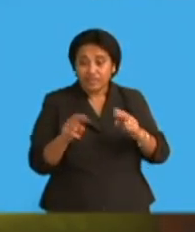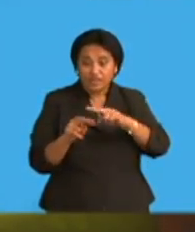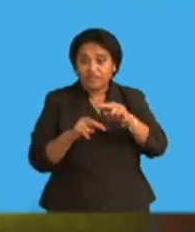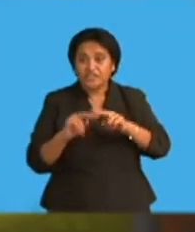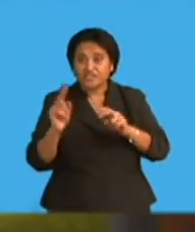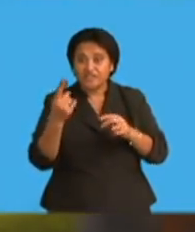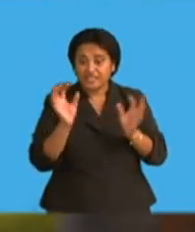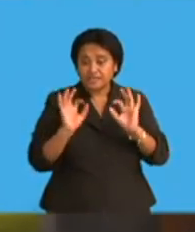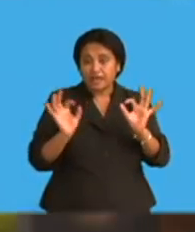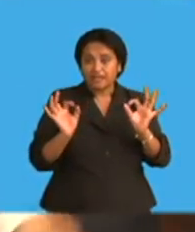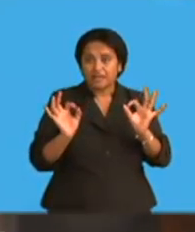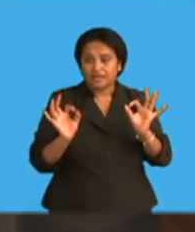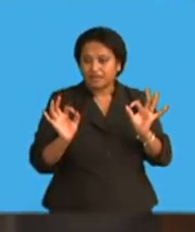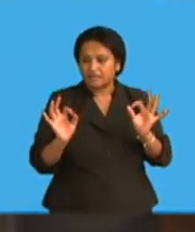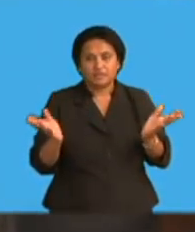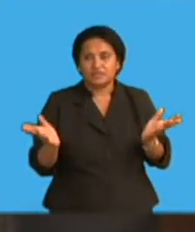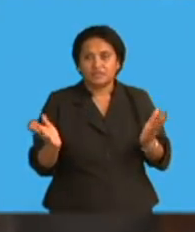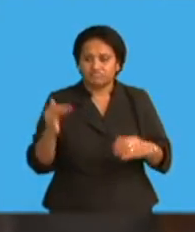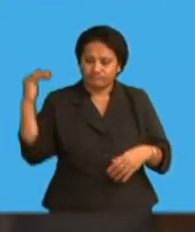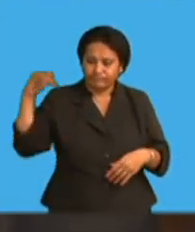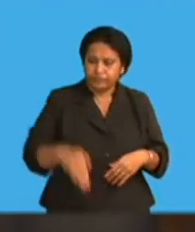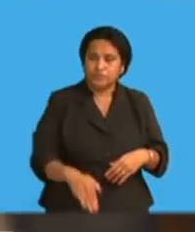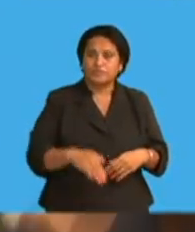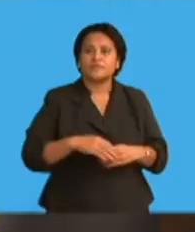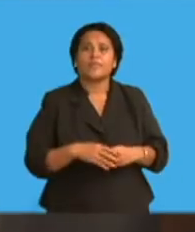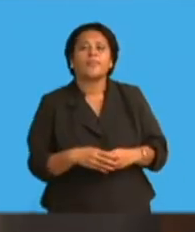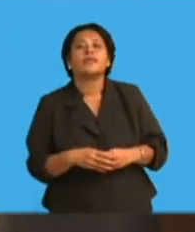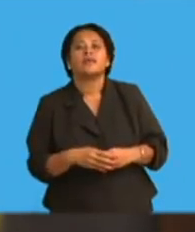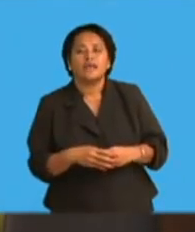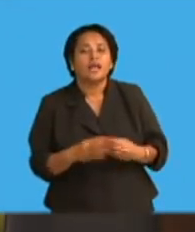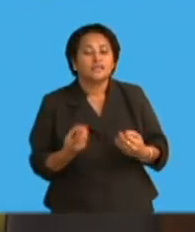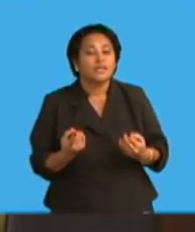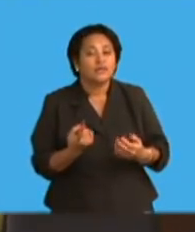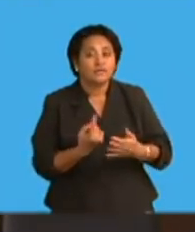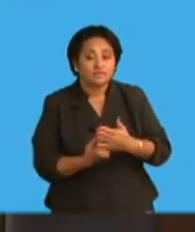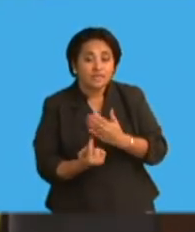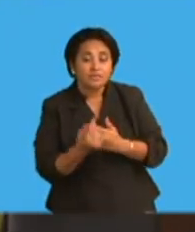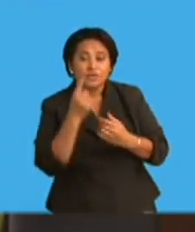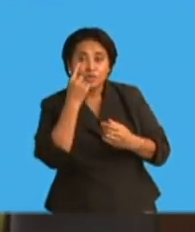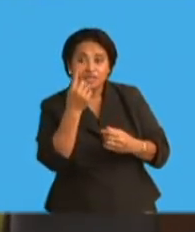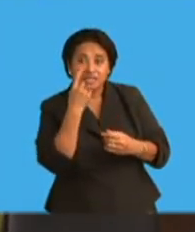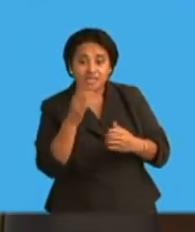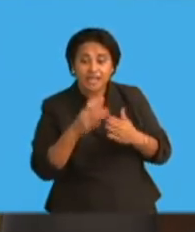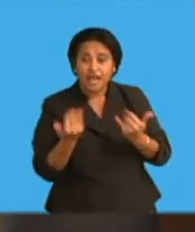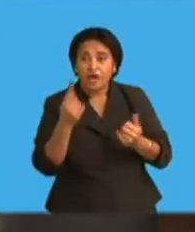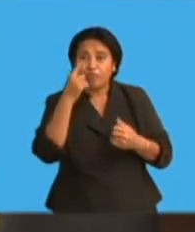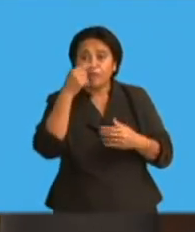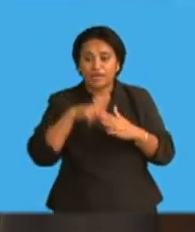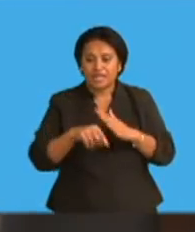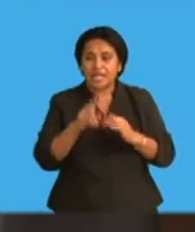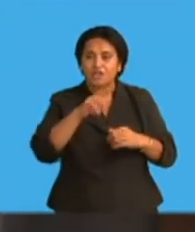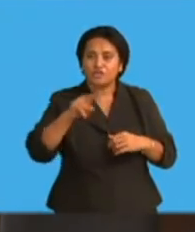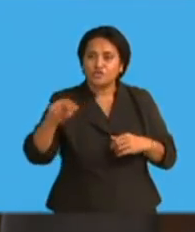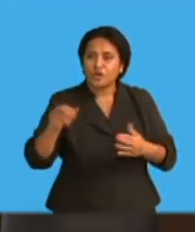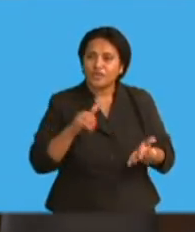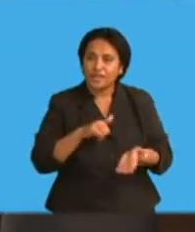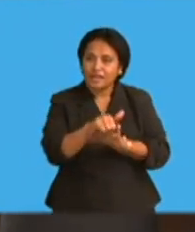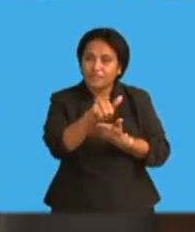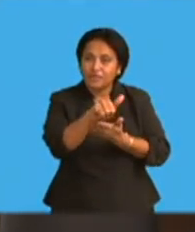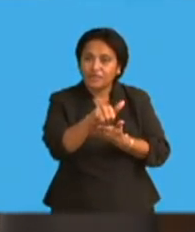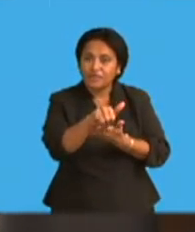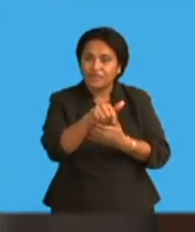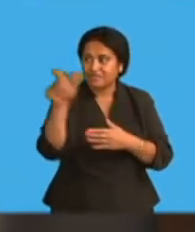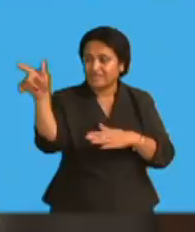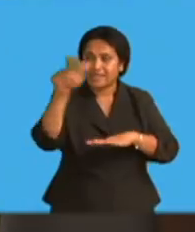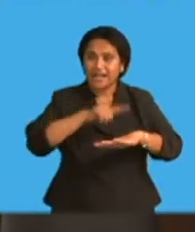different. So reality, Madam Speaker, is this. I mean, even if you look at the rent that people at Nosori Airport, how they gave away the land.